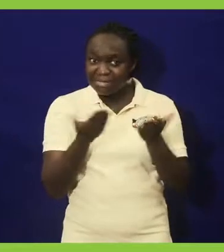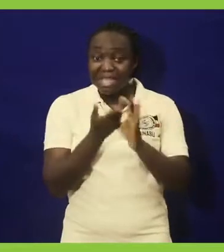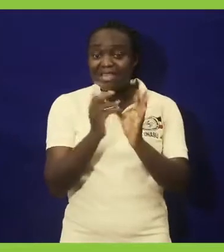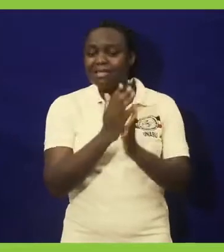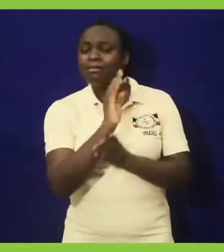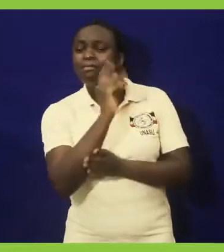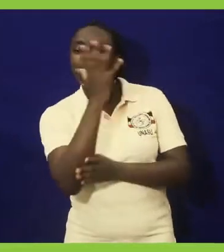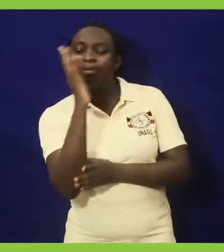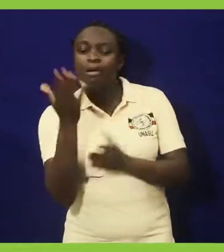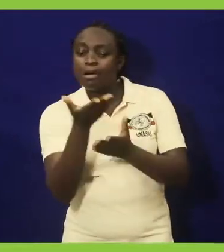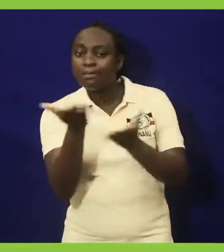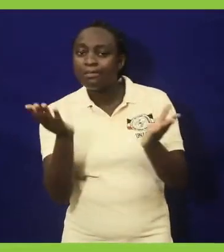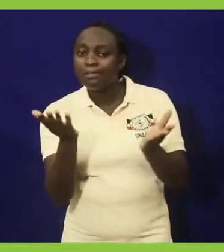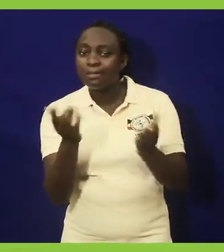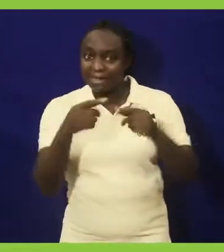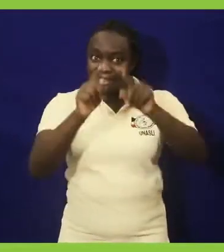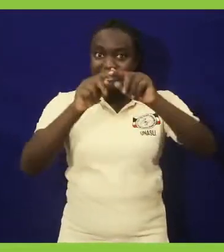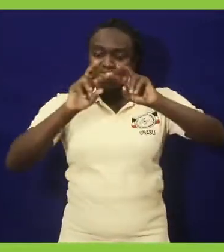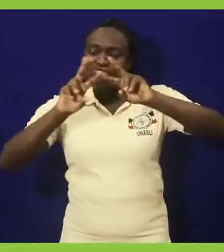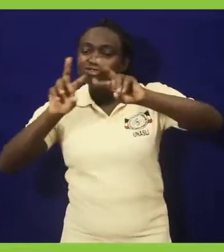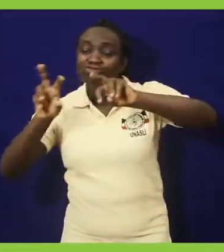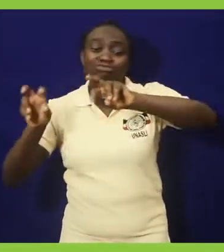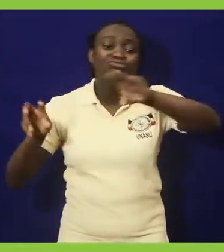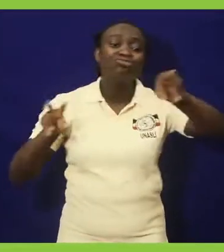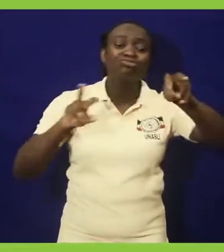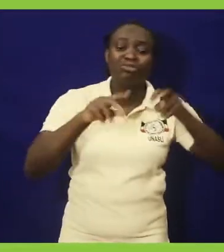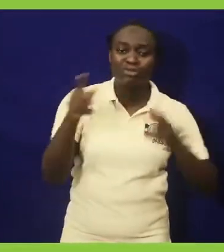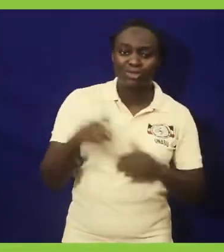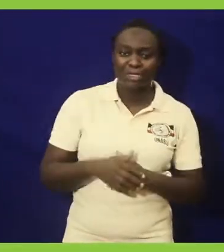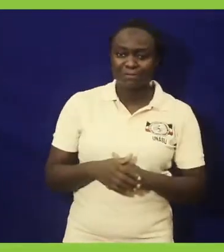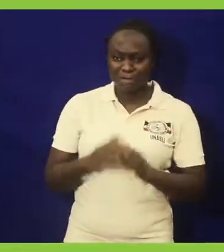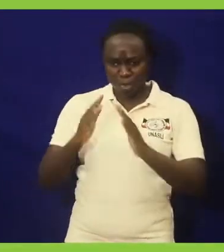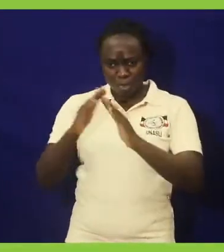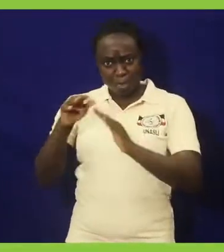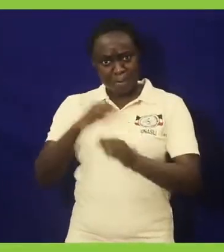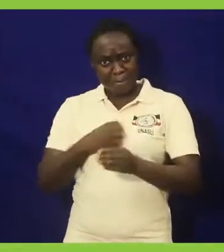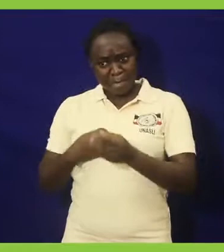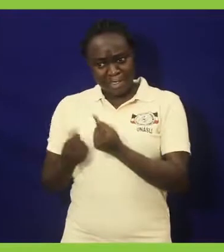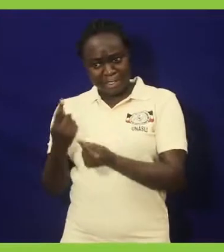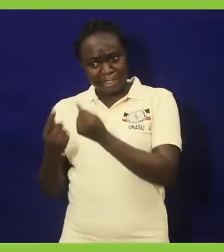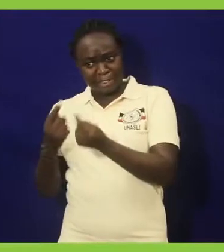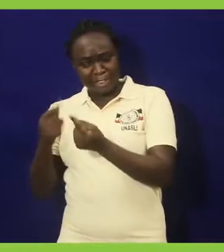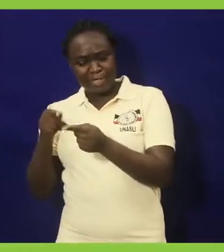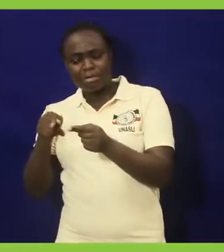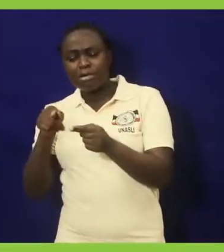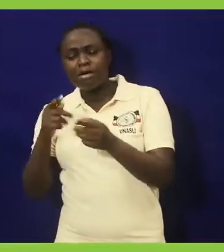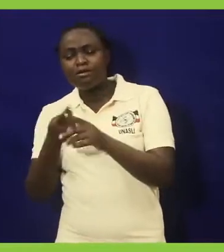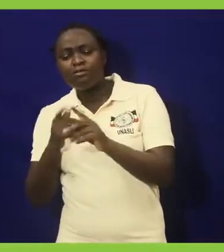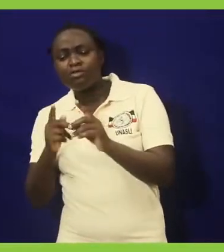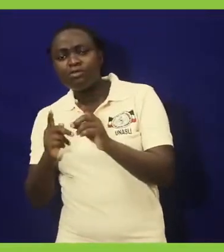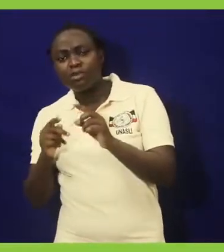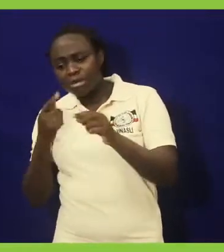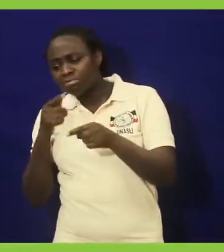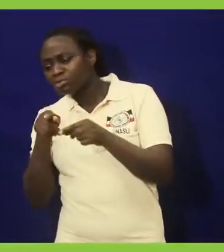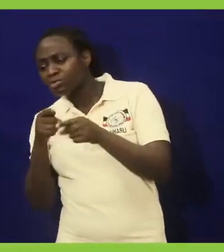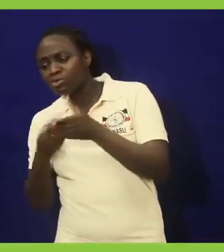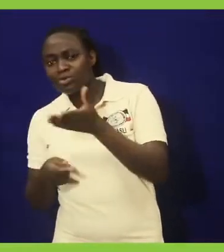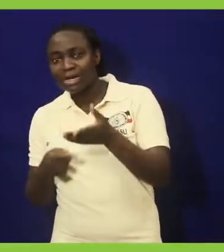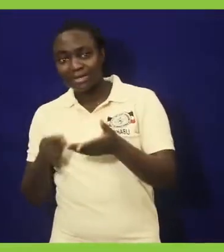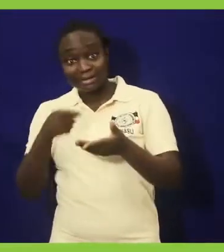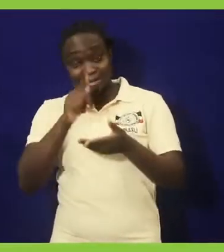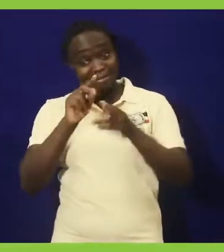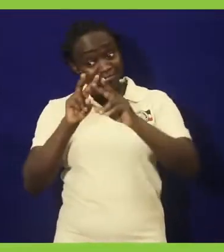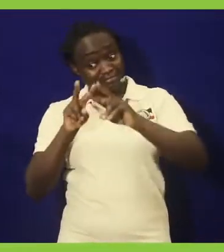So, continue to check whatever meal you have enjoyed and try to find